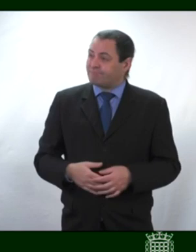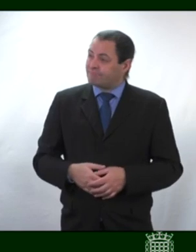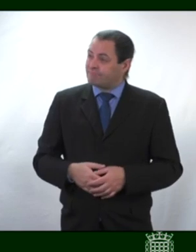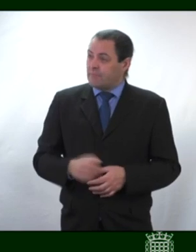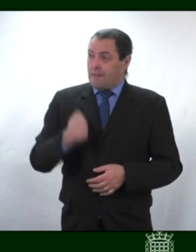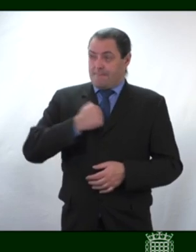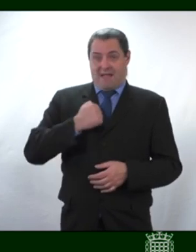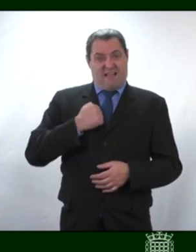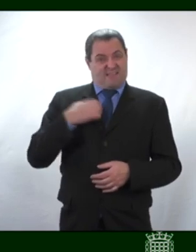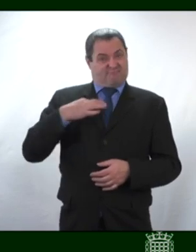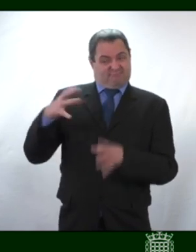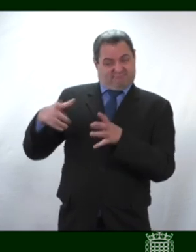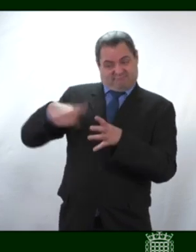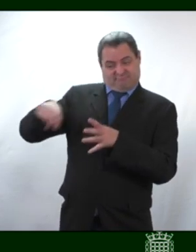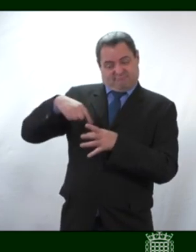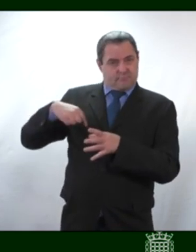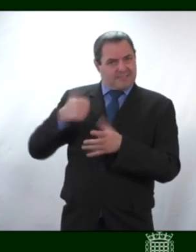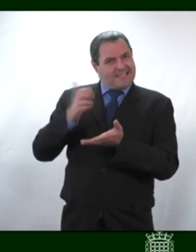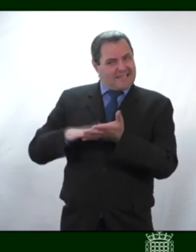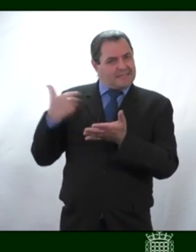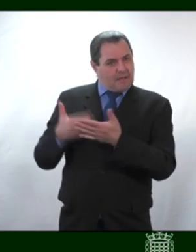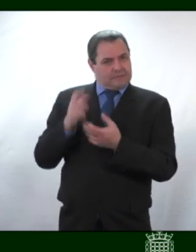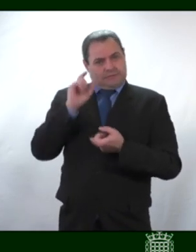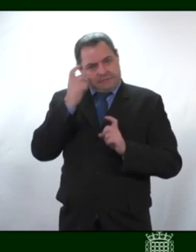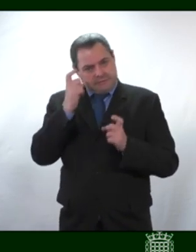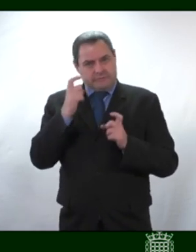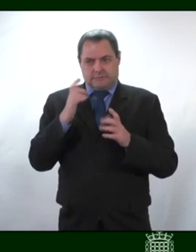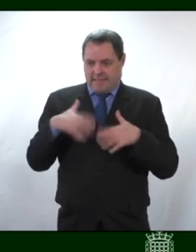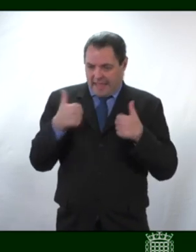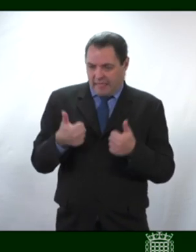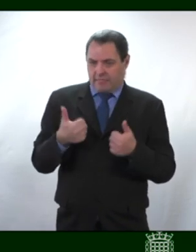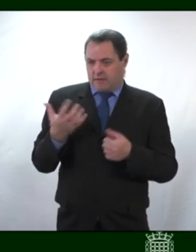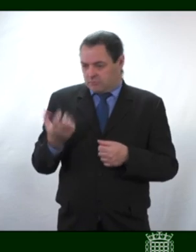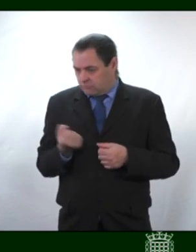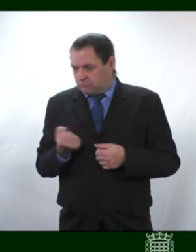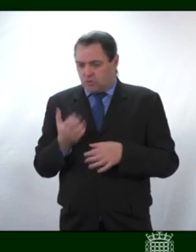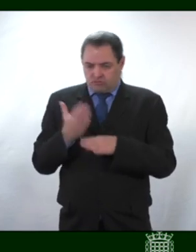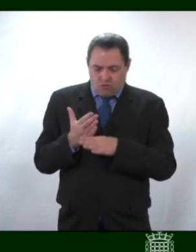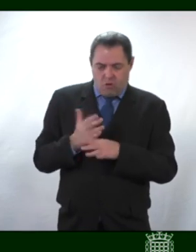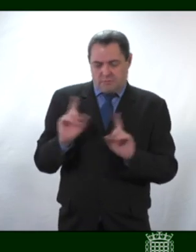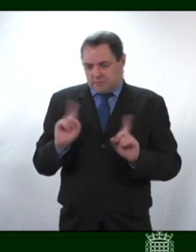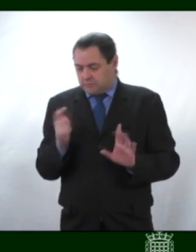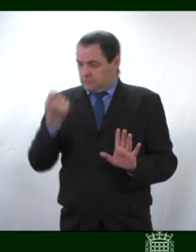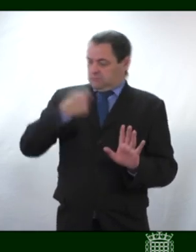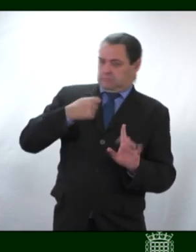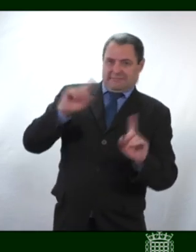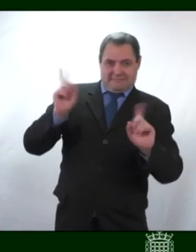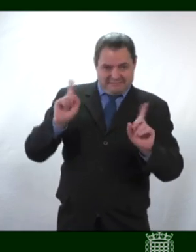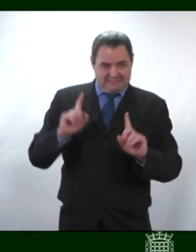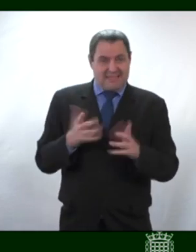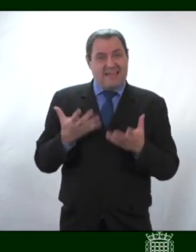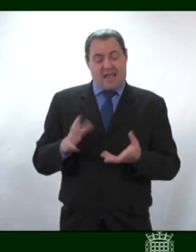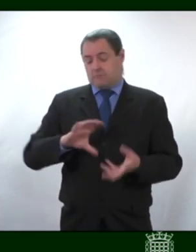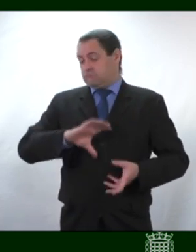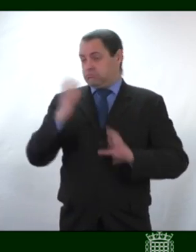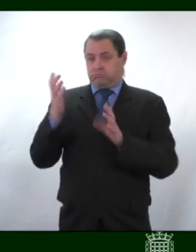huge anxiety over the last 6 months, worried about their health, worried about their livelihoods. And the chaos that has unfolded today in relation to